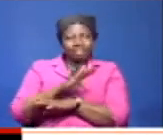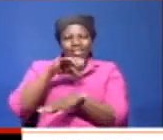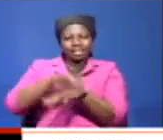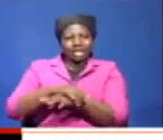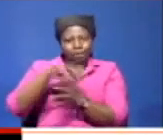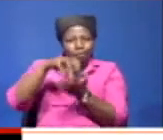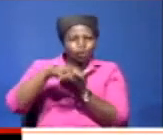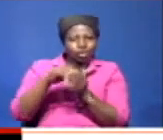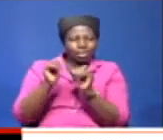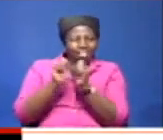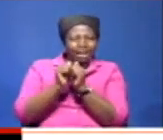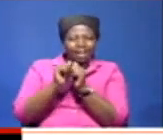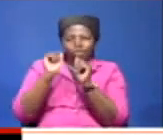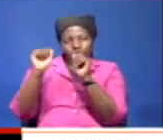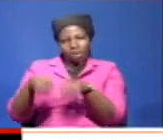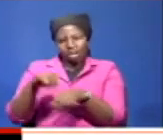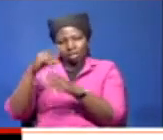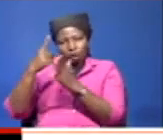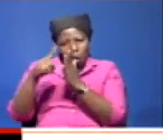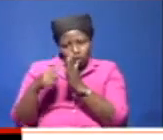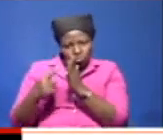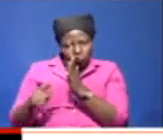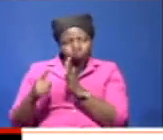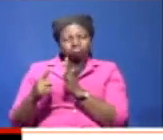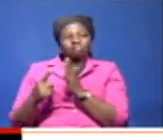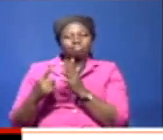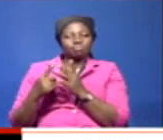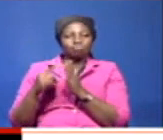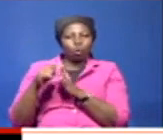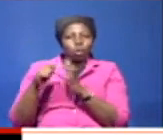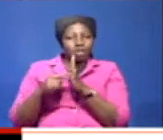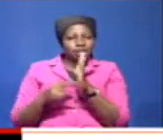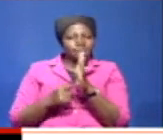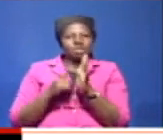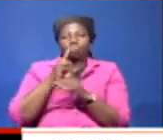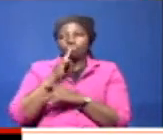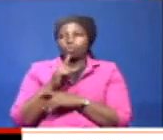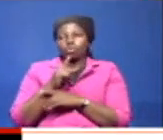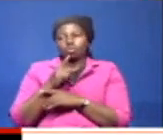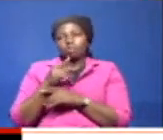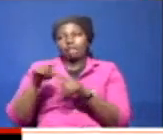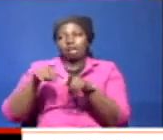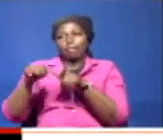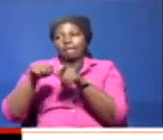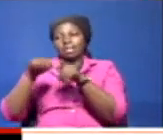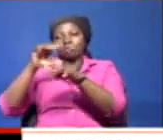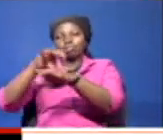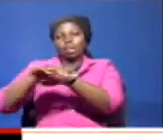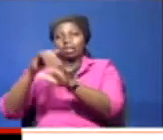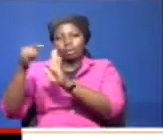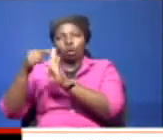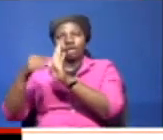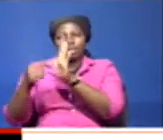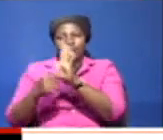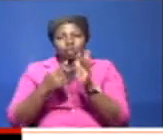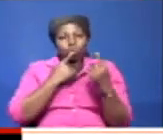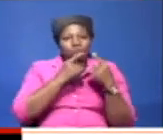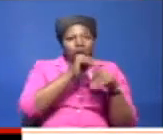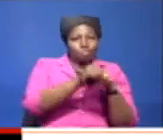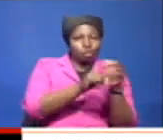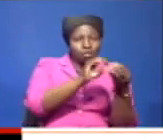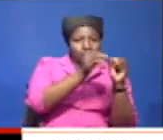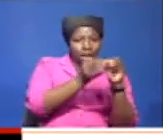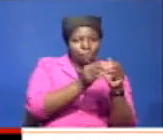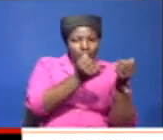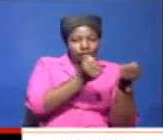So the damage control was not so bad. They managed to pick up some points. Well, and talking about the number of cars in Rally